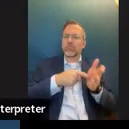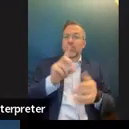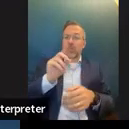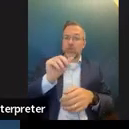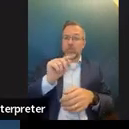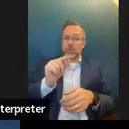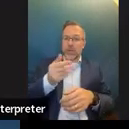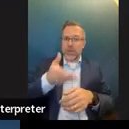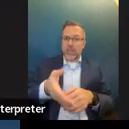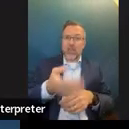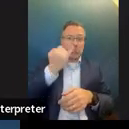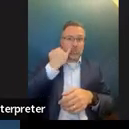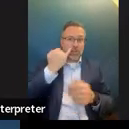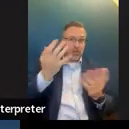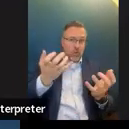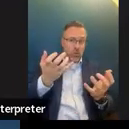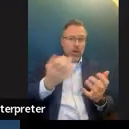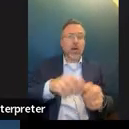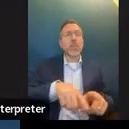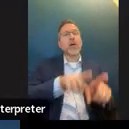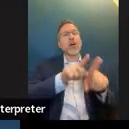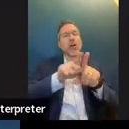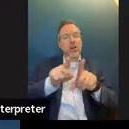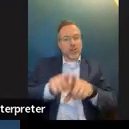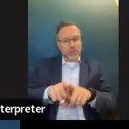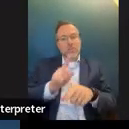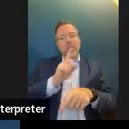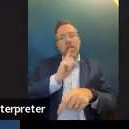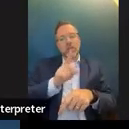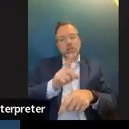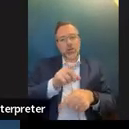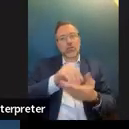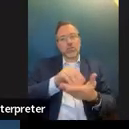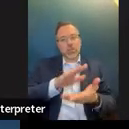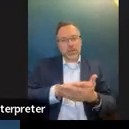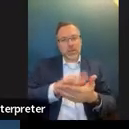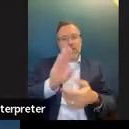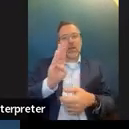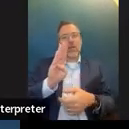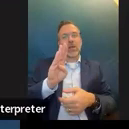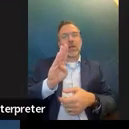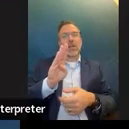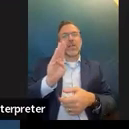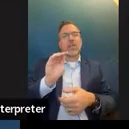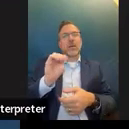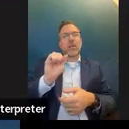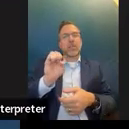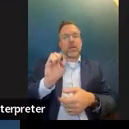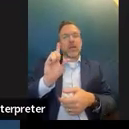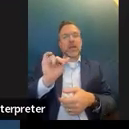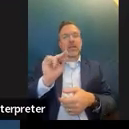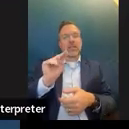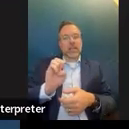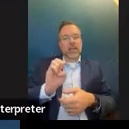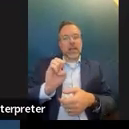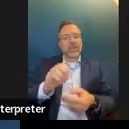like, but make sure you also put the baseline data directly related to that goal.